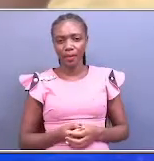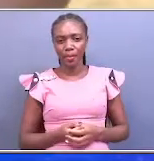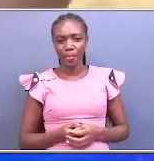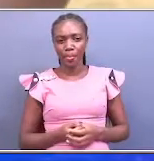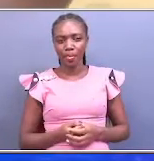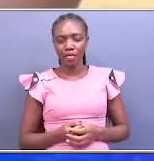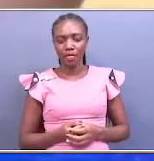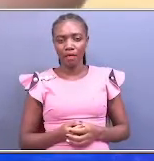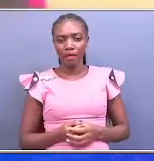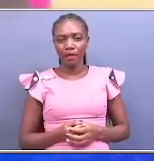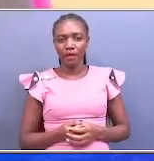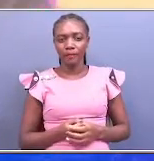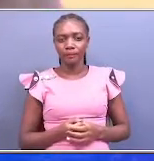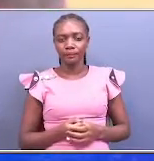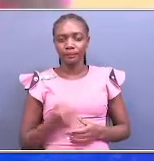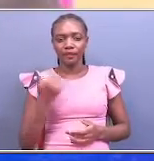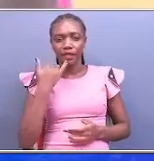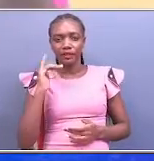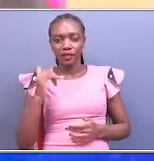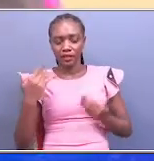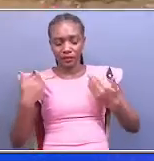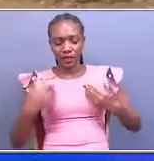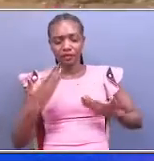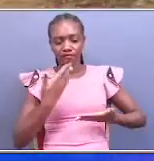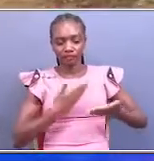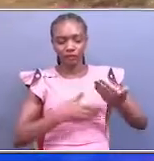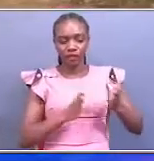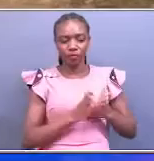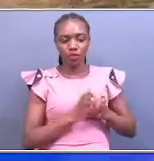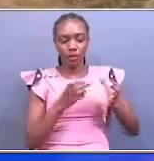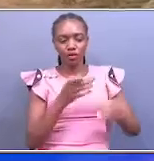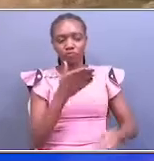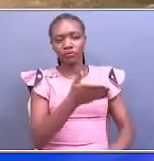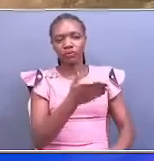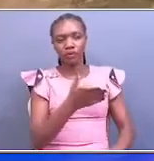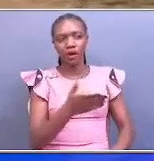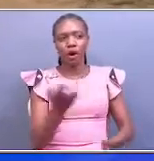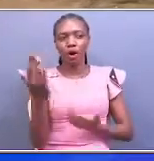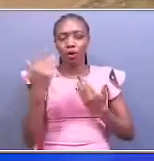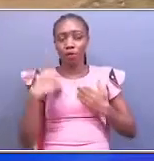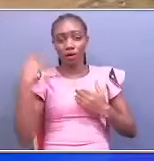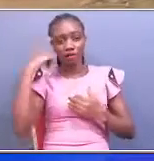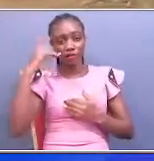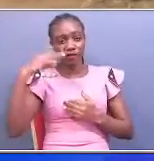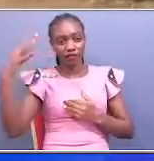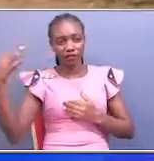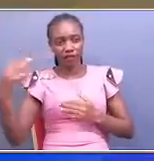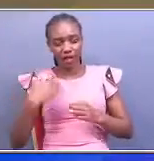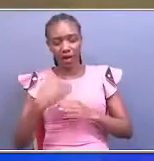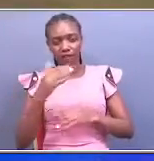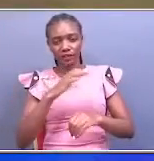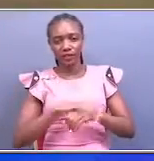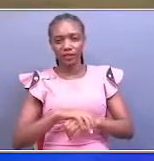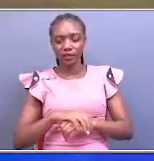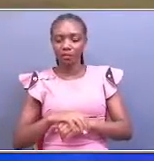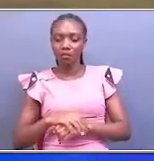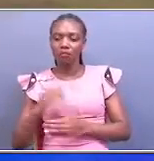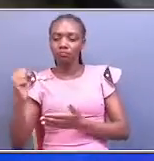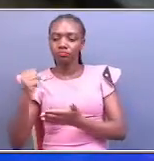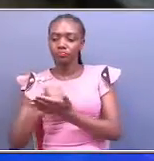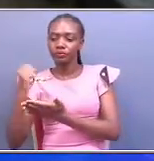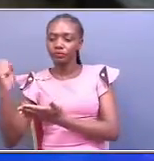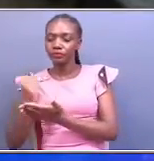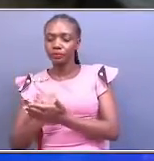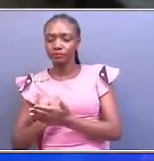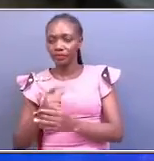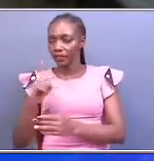I spent a day with this rather forgotten group of people who now have a hope for the future after getting admissions in prestige Teen